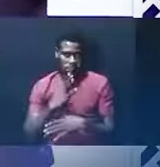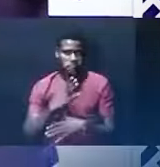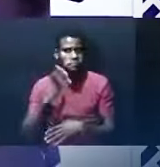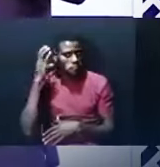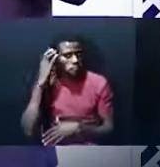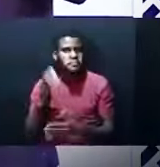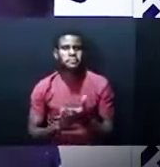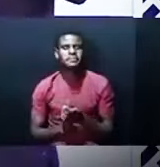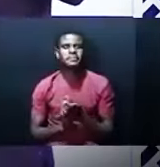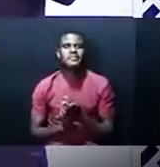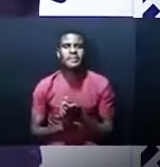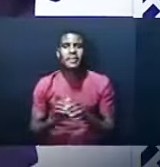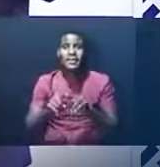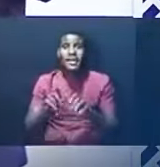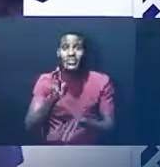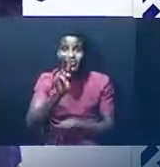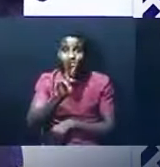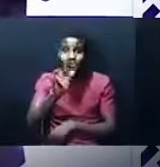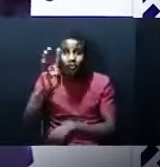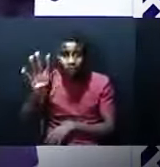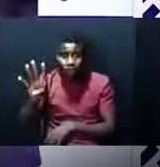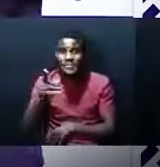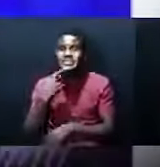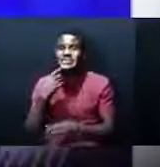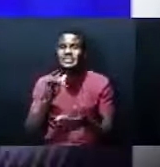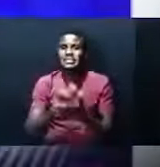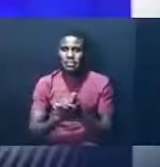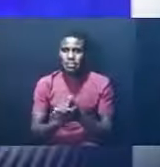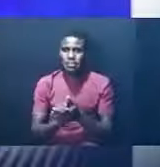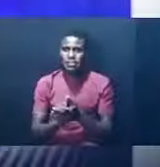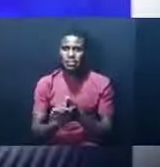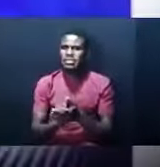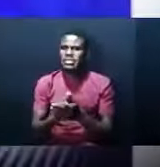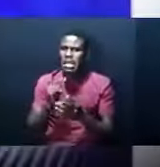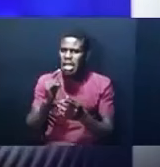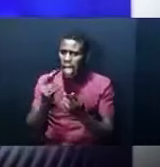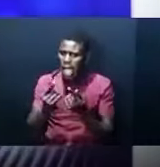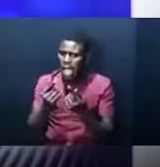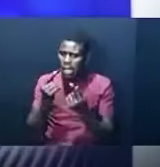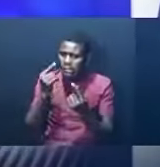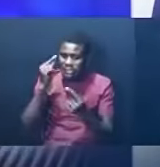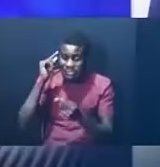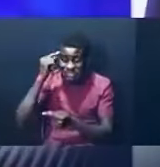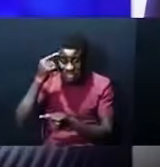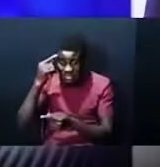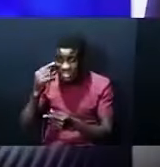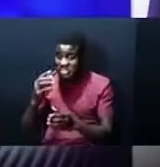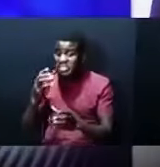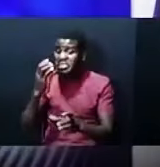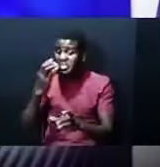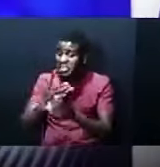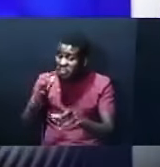But 24 says that consider carefully what you hear.